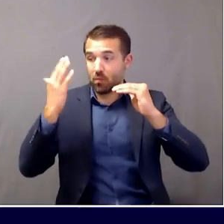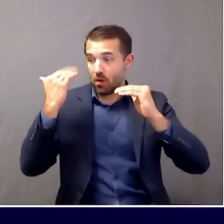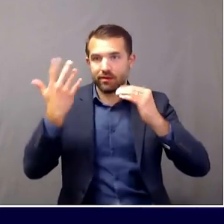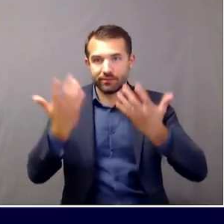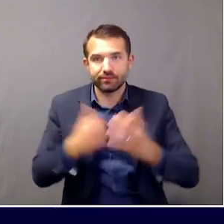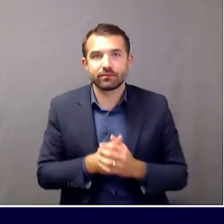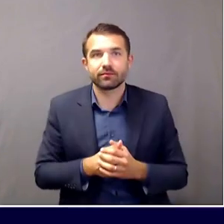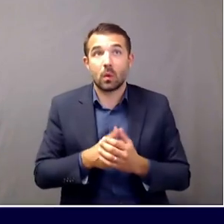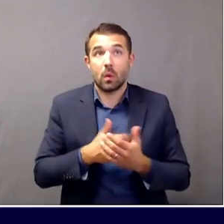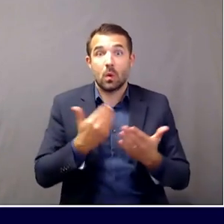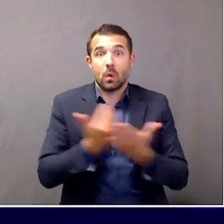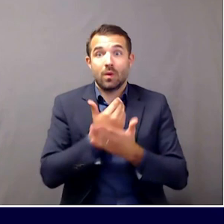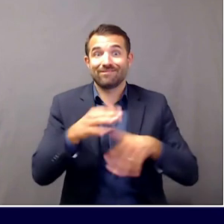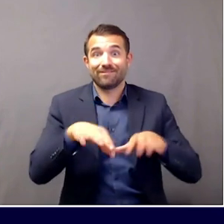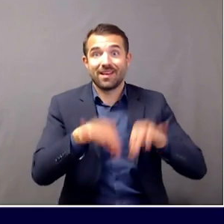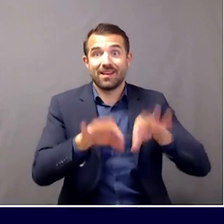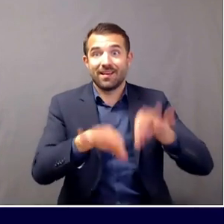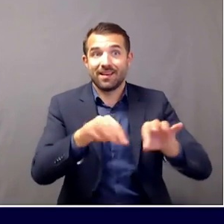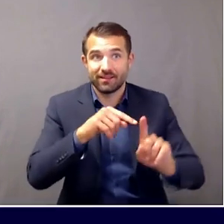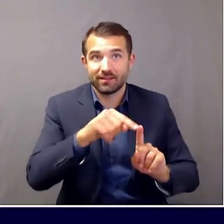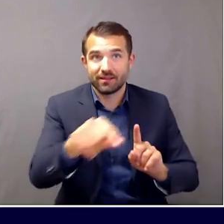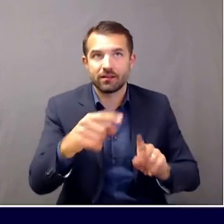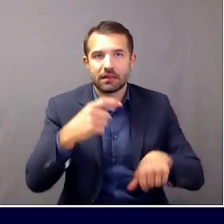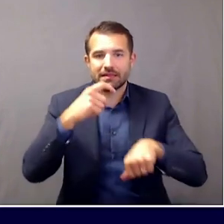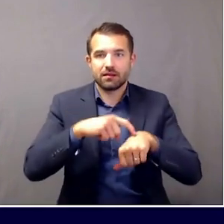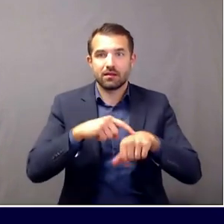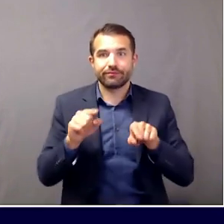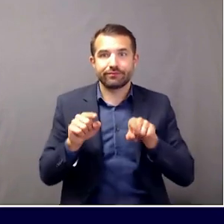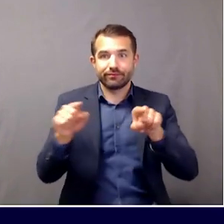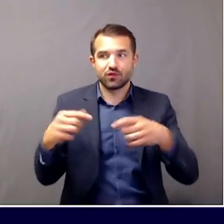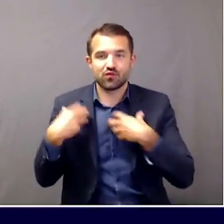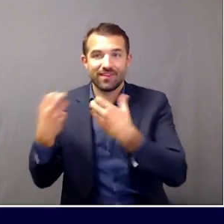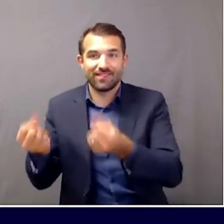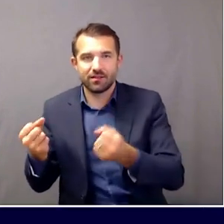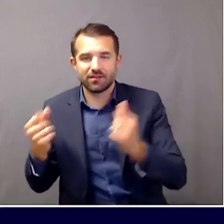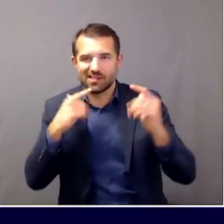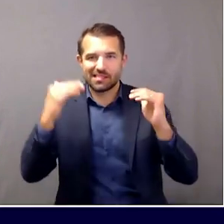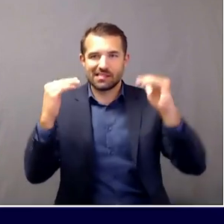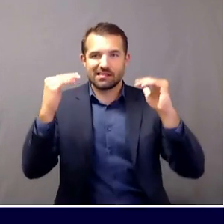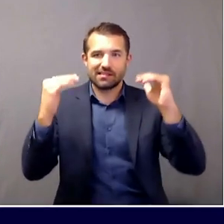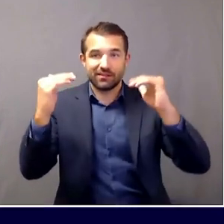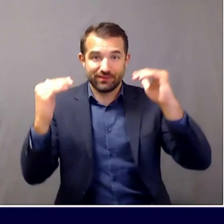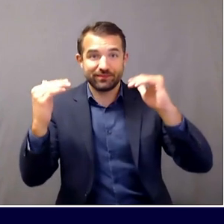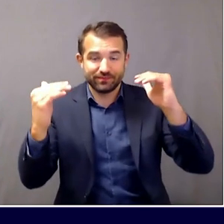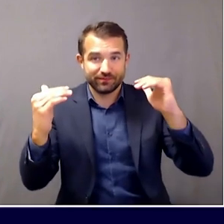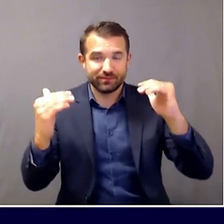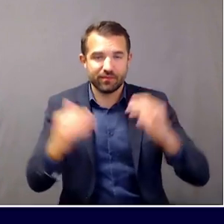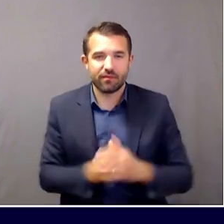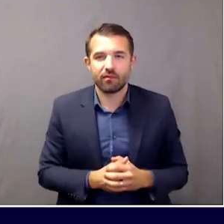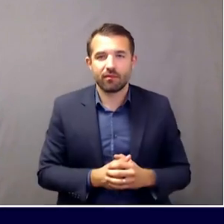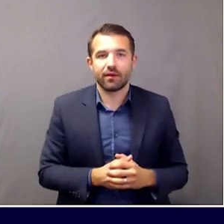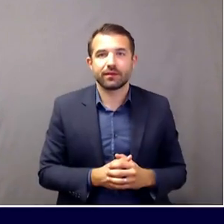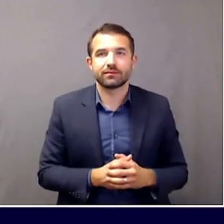don't know that it's been out of proportion to that. Okay. Okay. But it did pique your interest enough